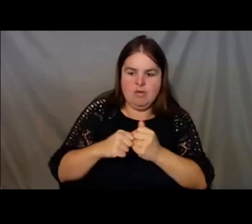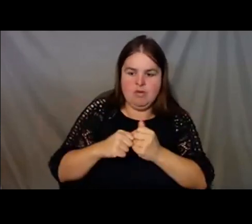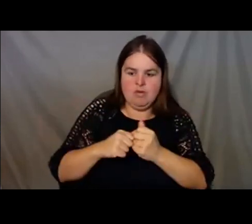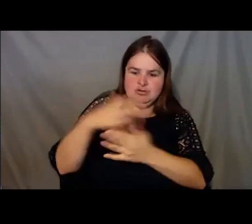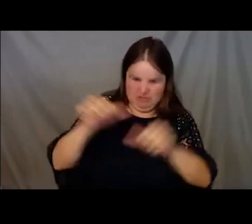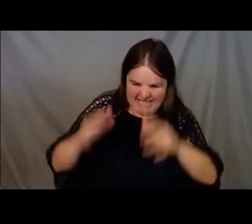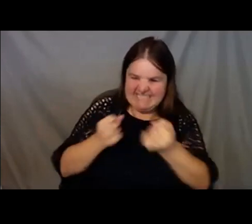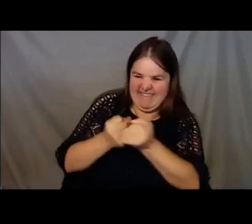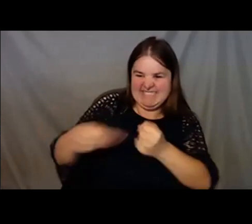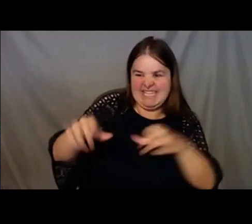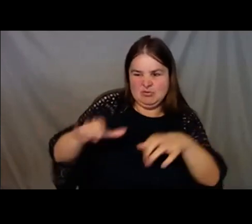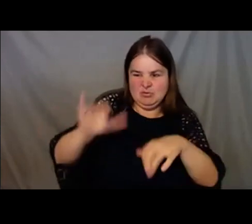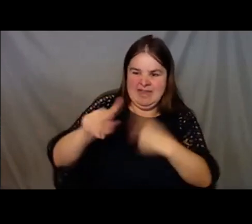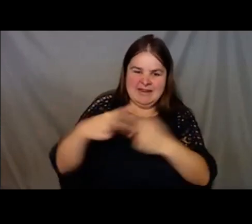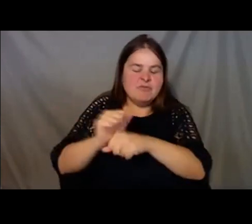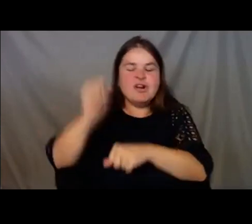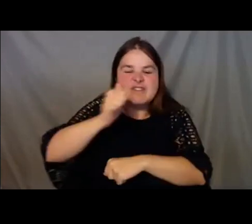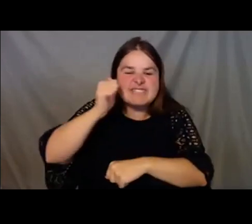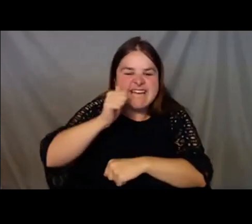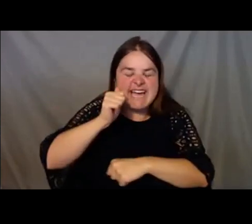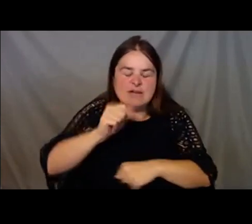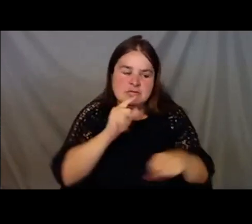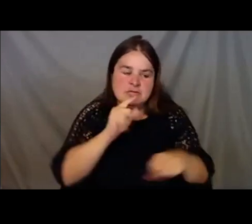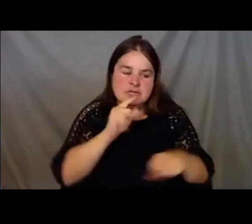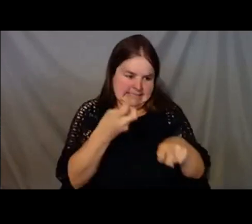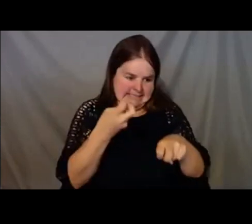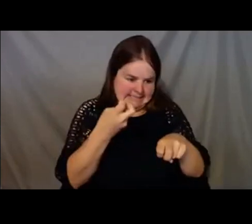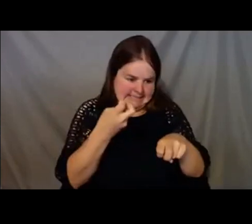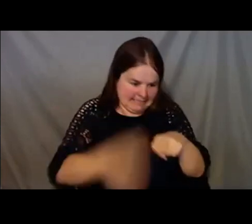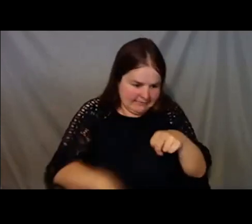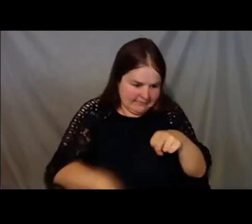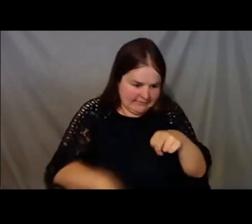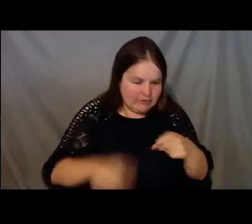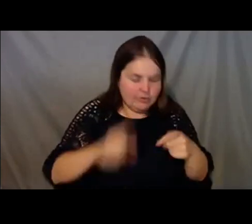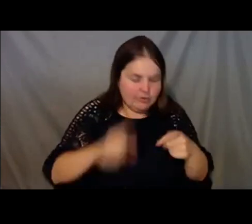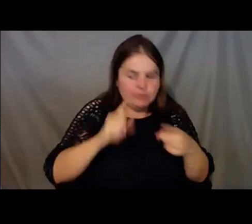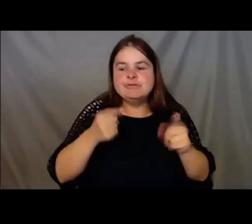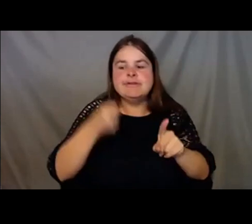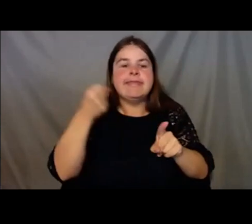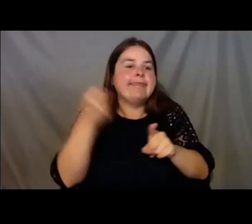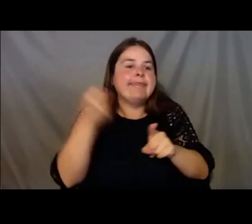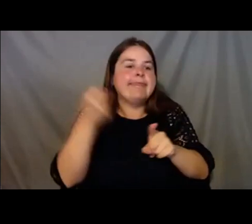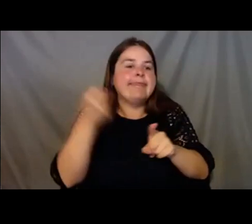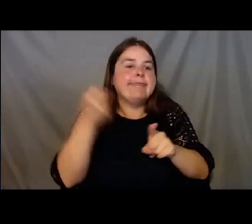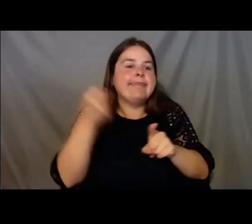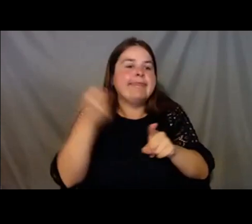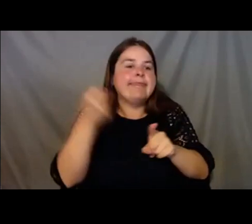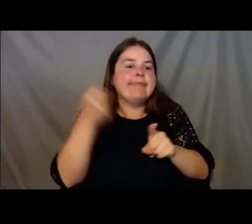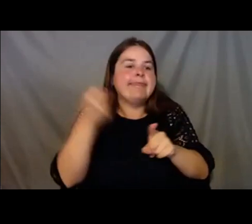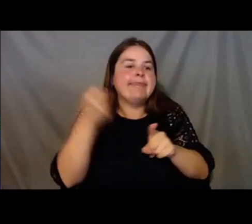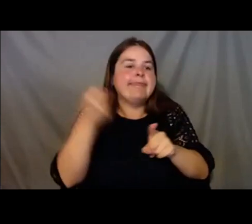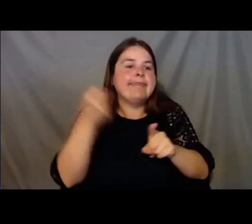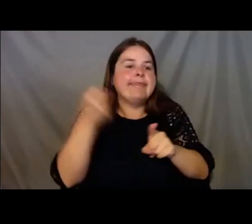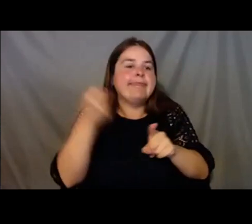this work on a daily basis, right? It is very, very difficult to just stumble into this field and kind of know what you're